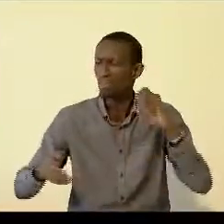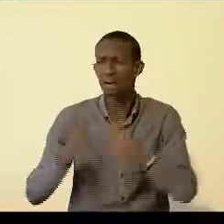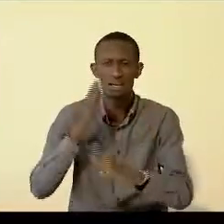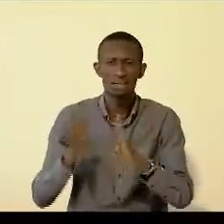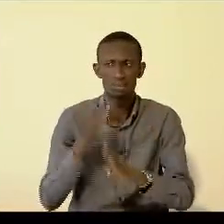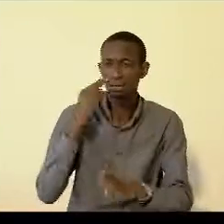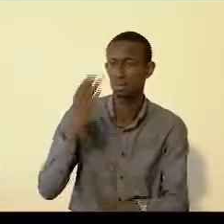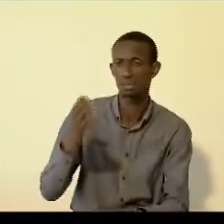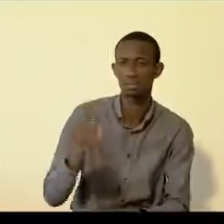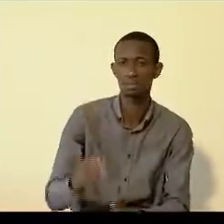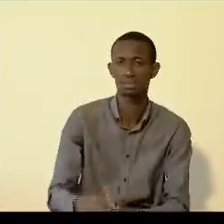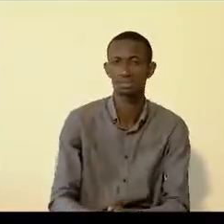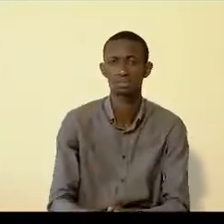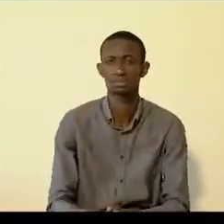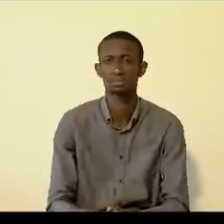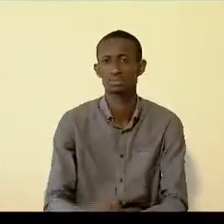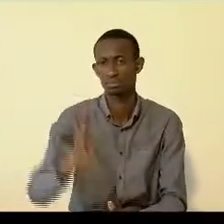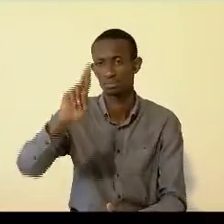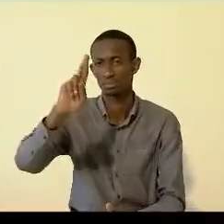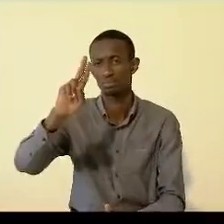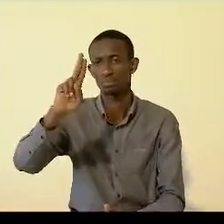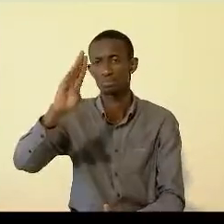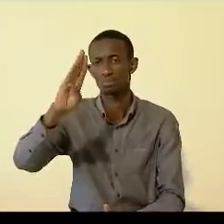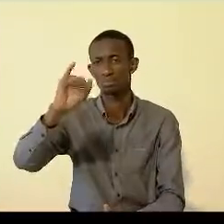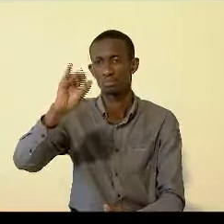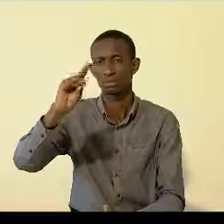you realize? And here we have rubidium.